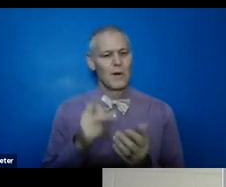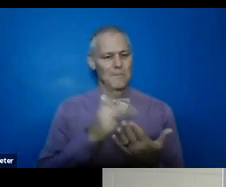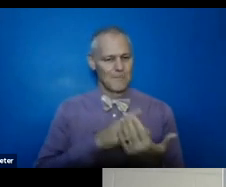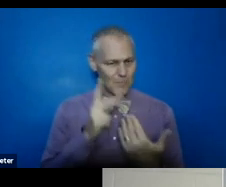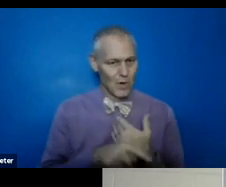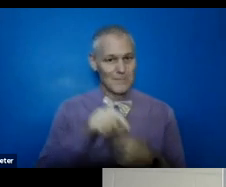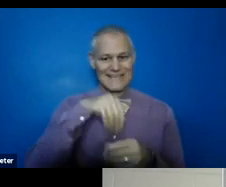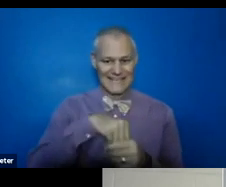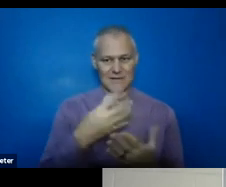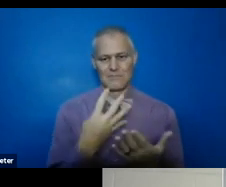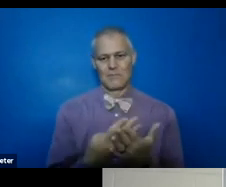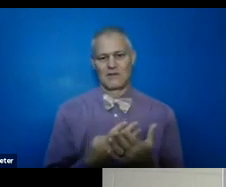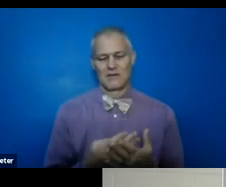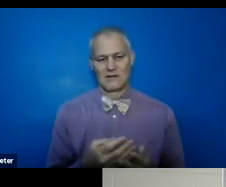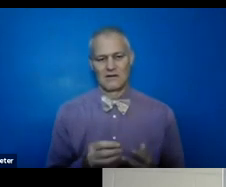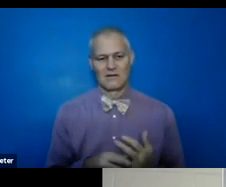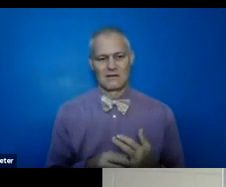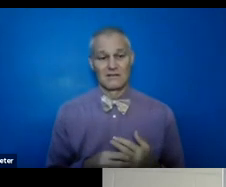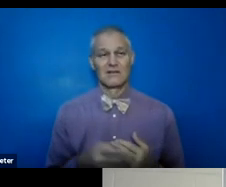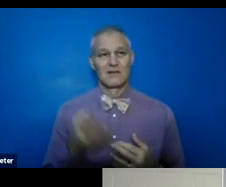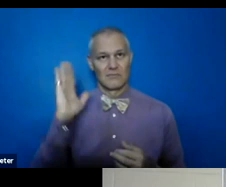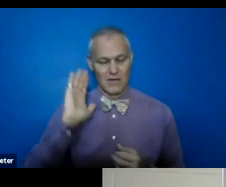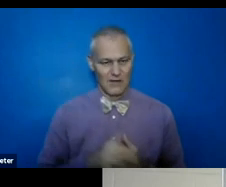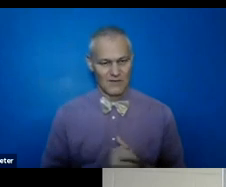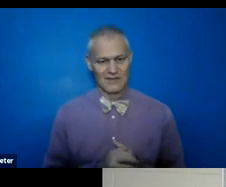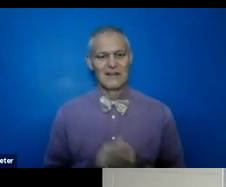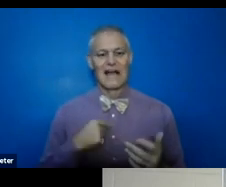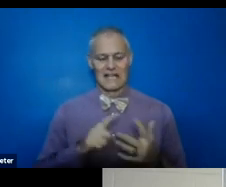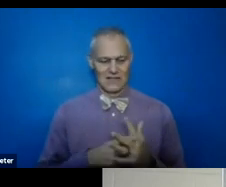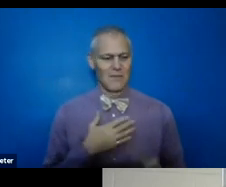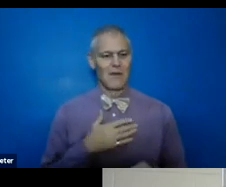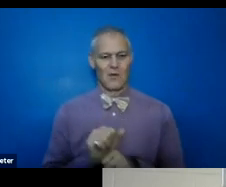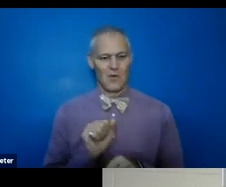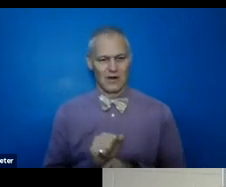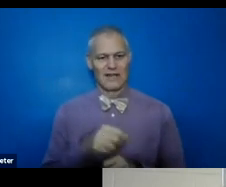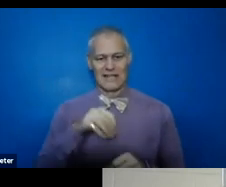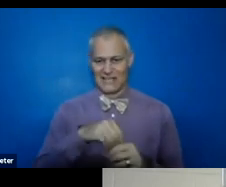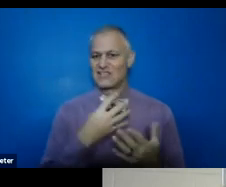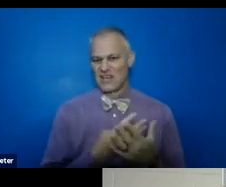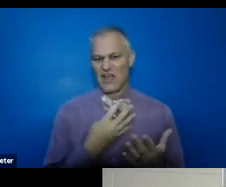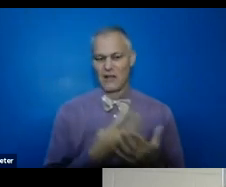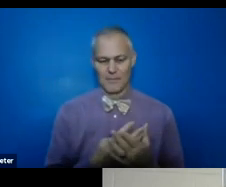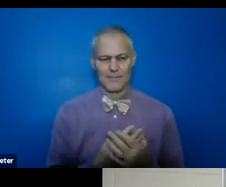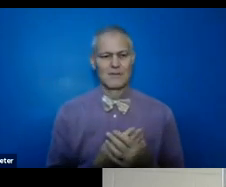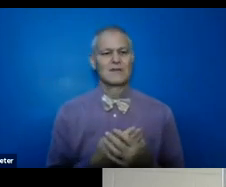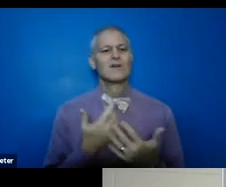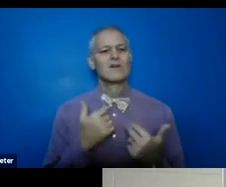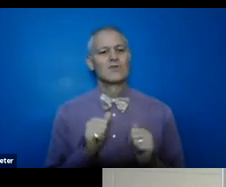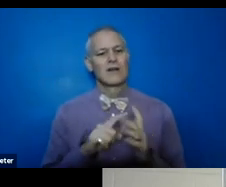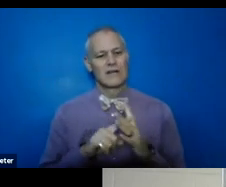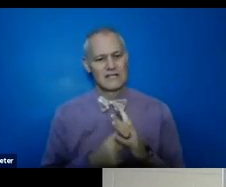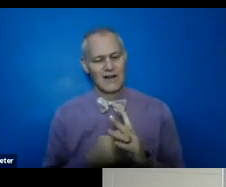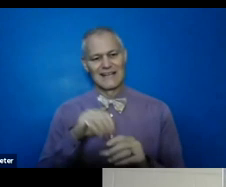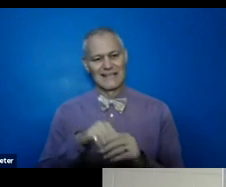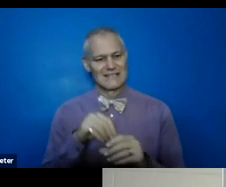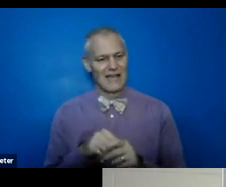prison. Holy cow. I started my work in jails, trying to get this started inside, and it